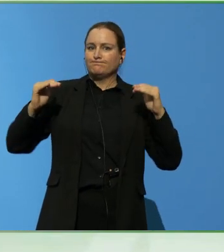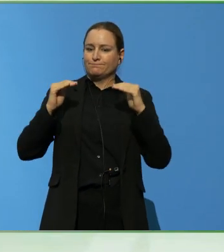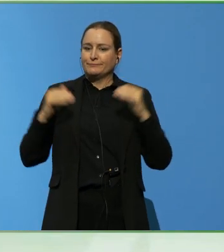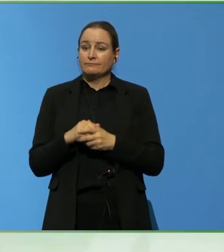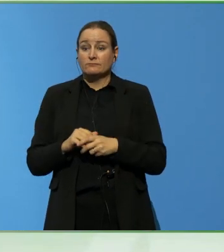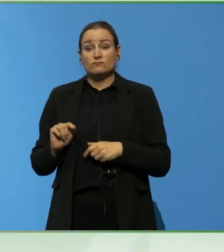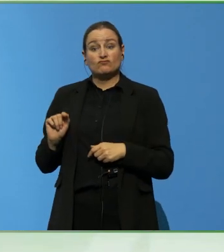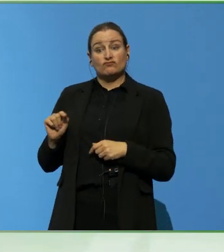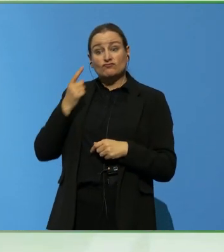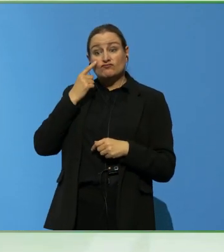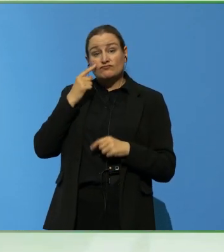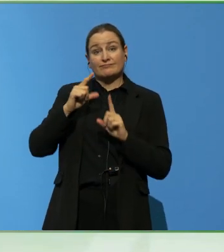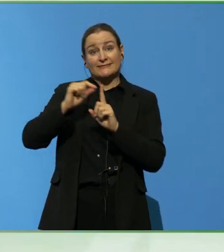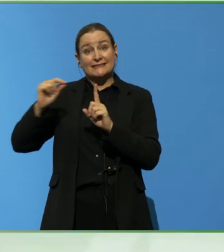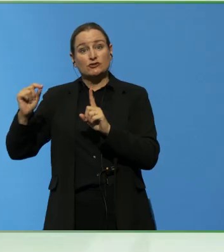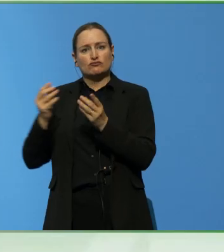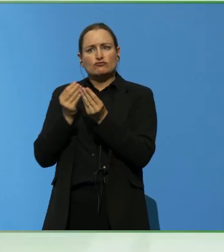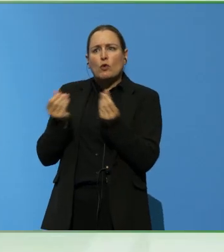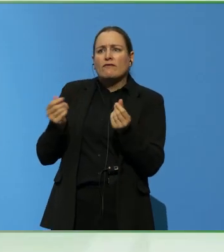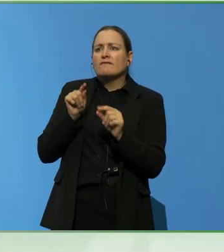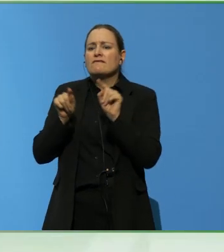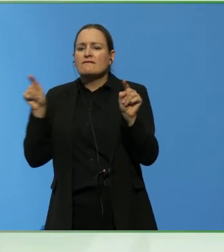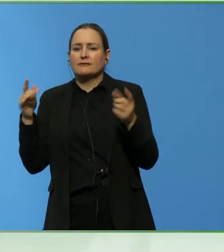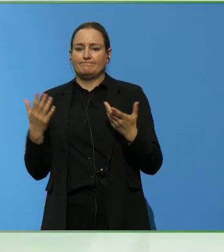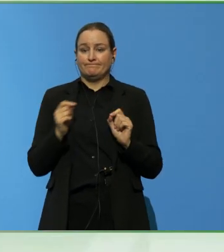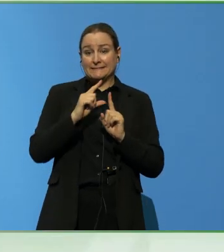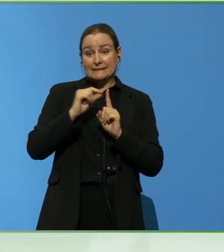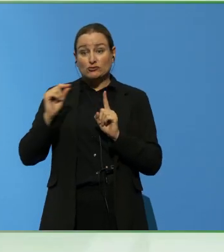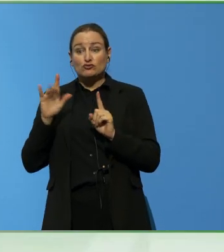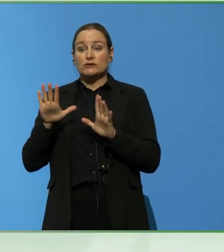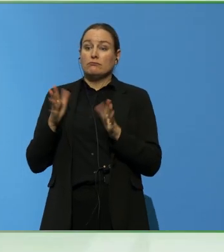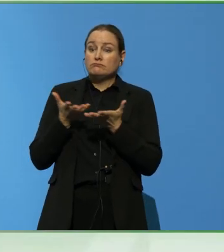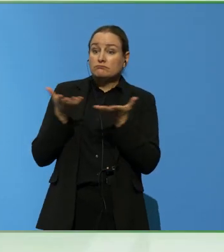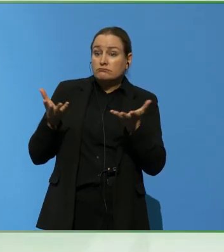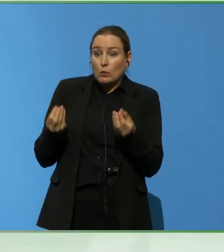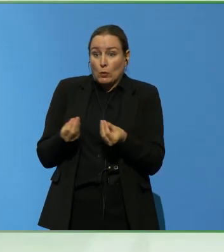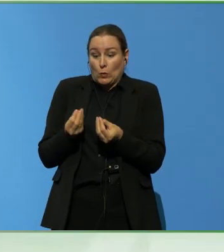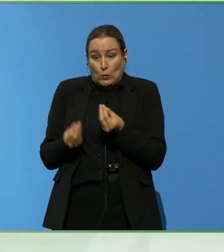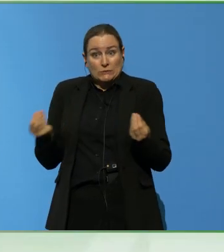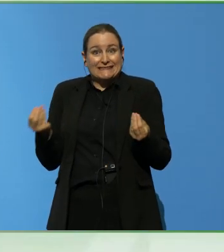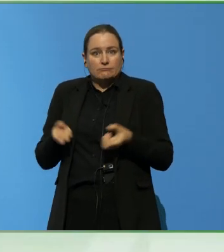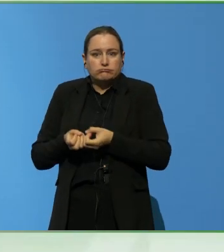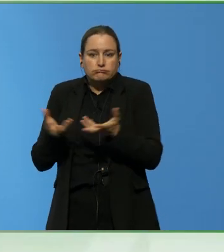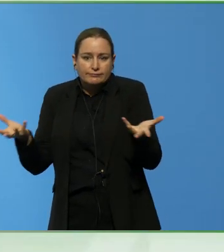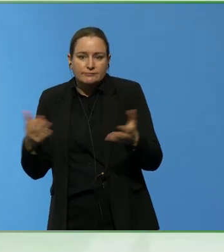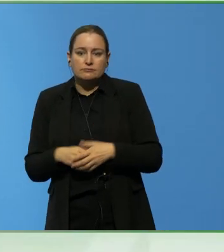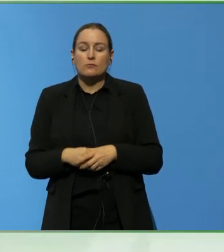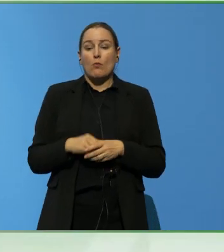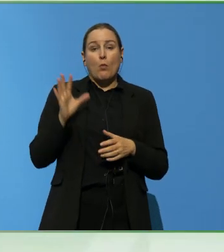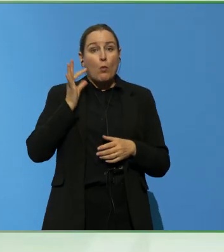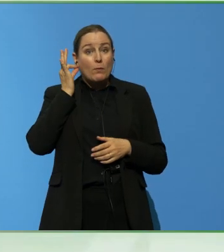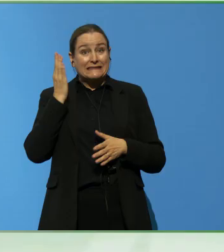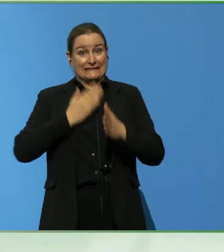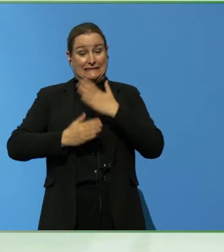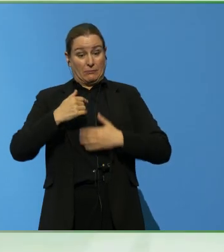about, digital public goods, and digital public infrastructure with, for, and by women with